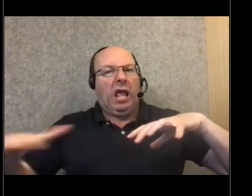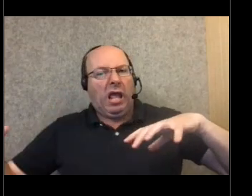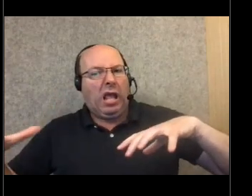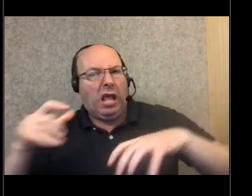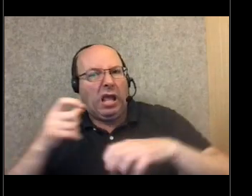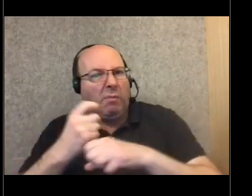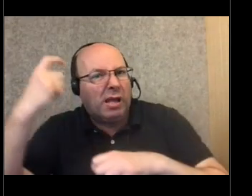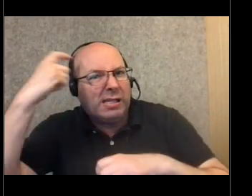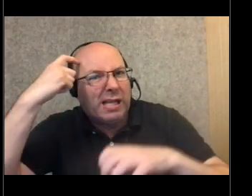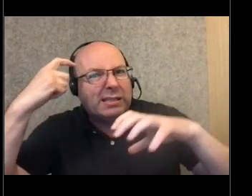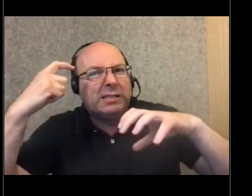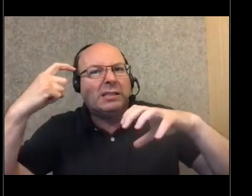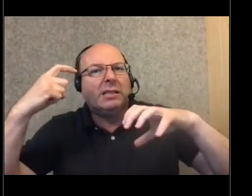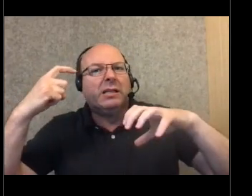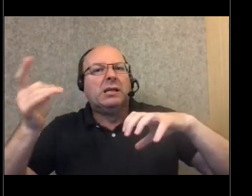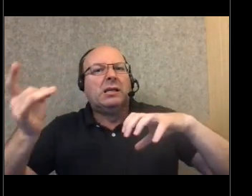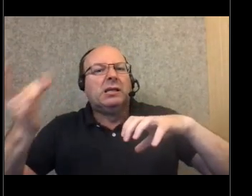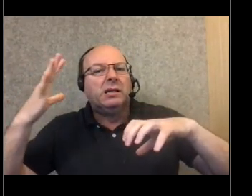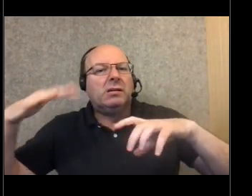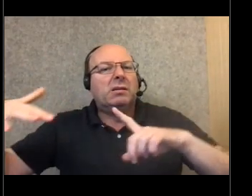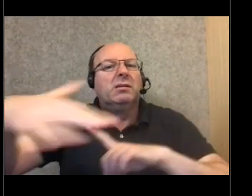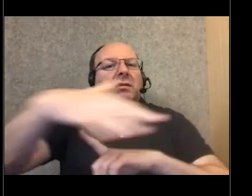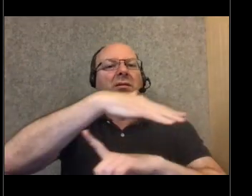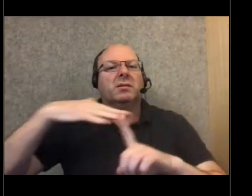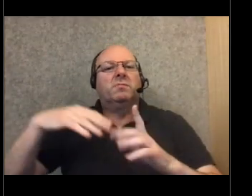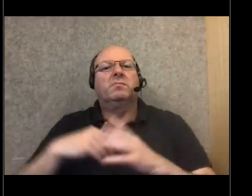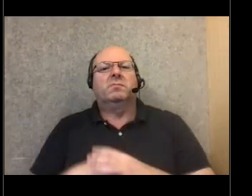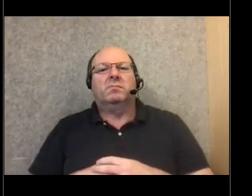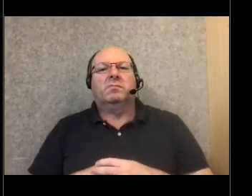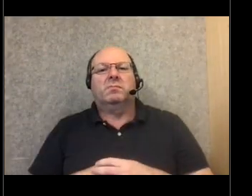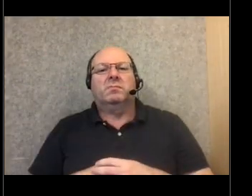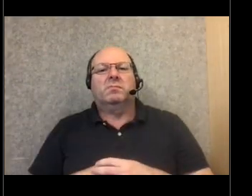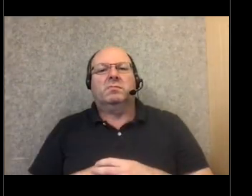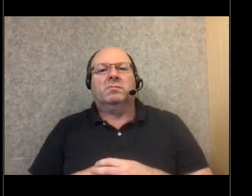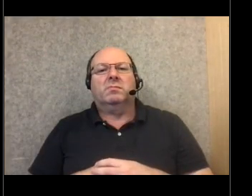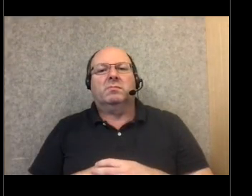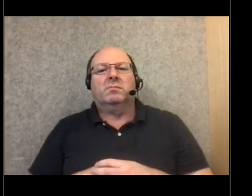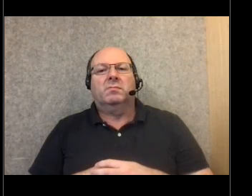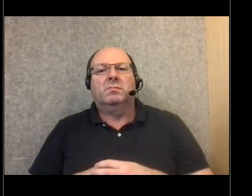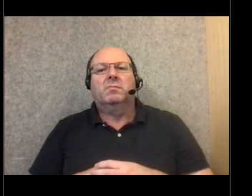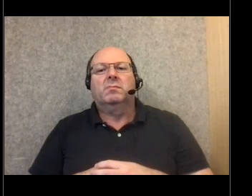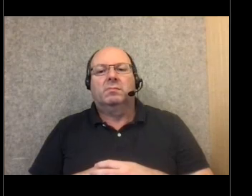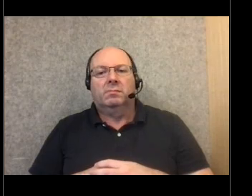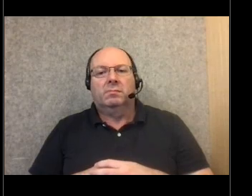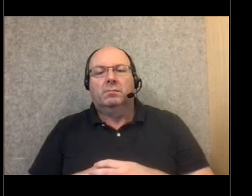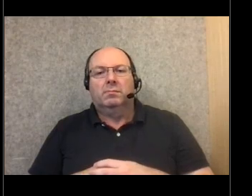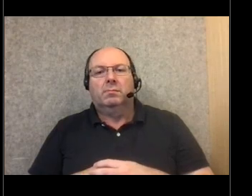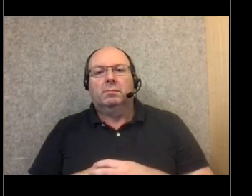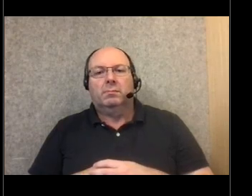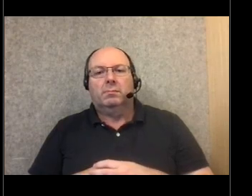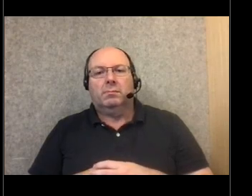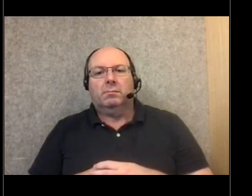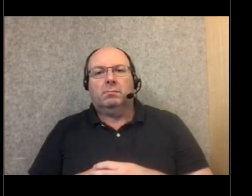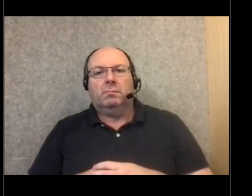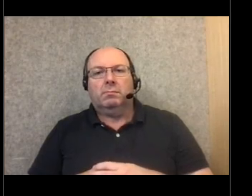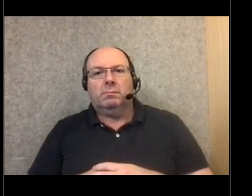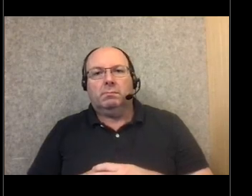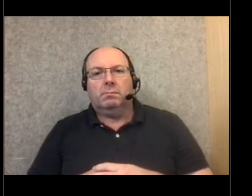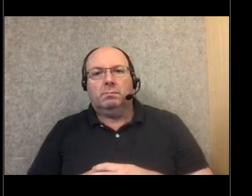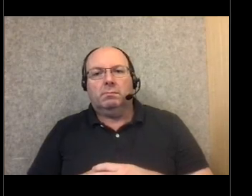Site impracticality is not allowed for buildings with 1 or more elevators